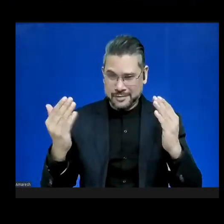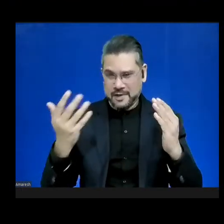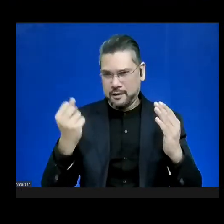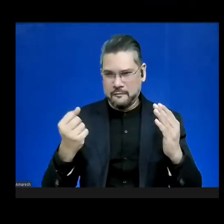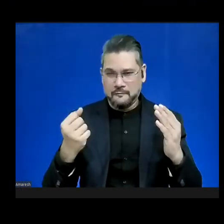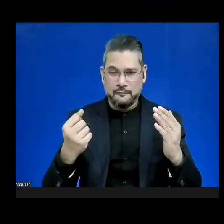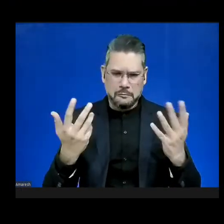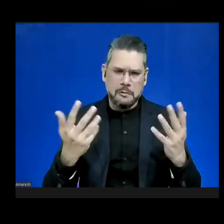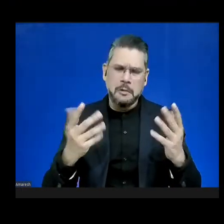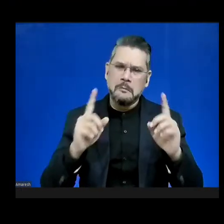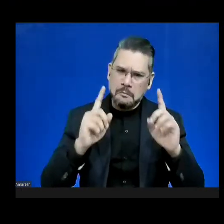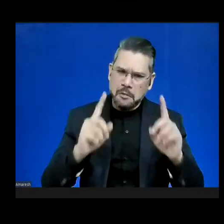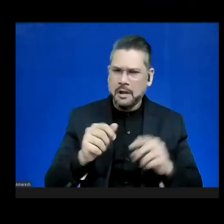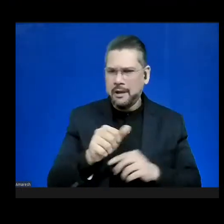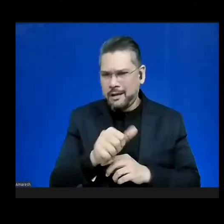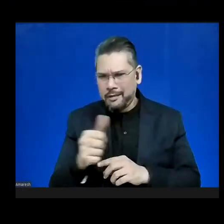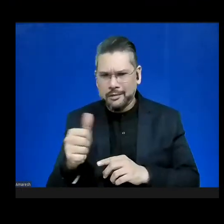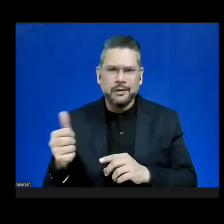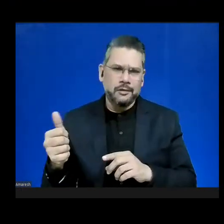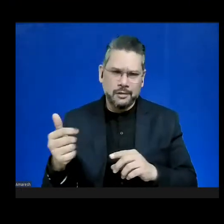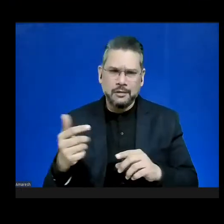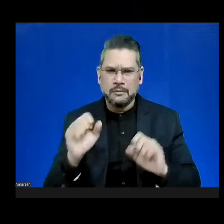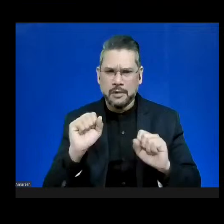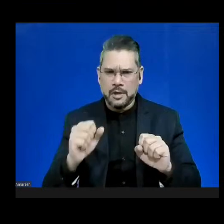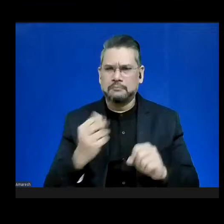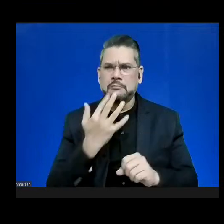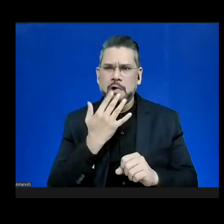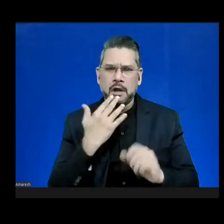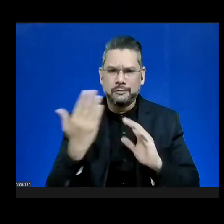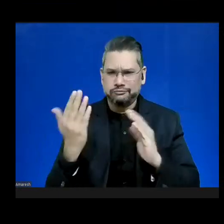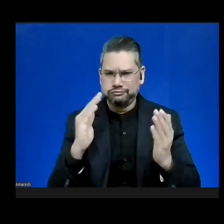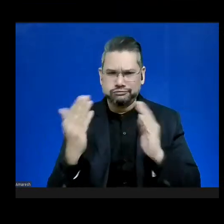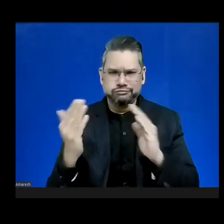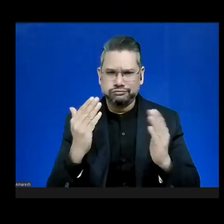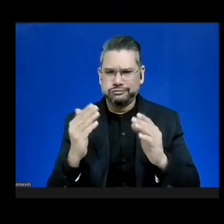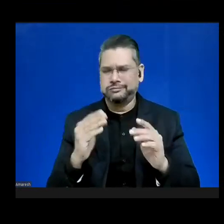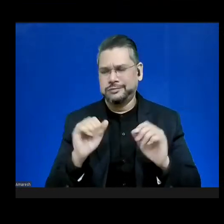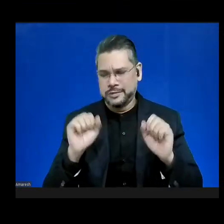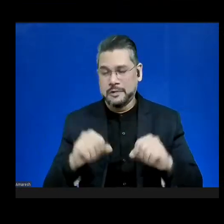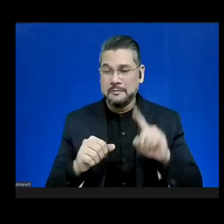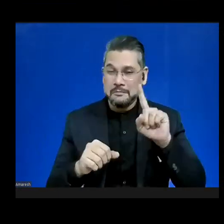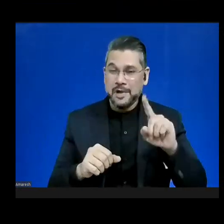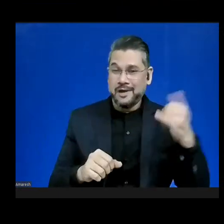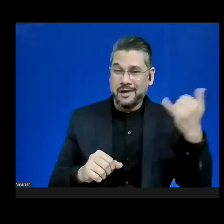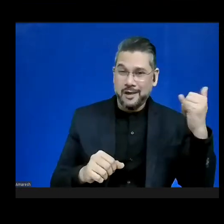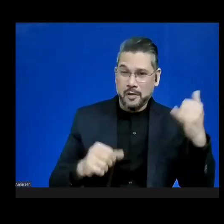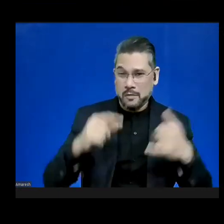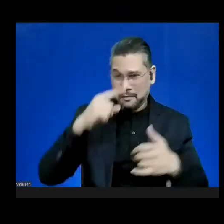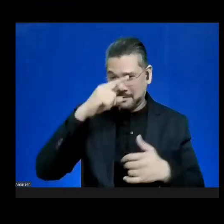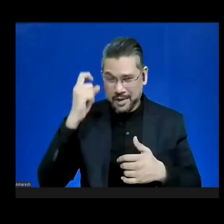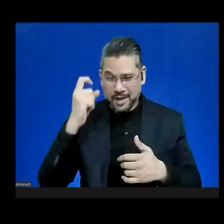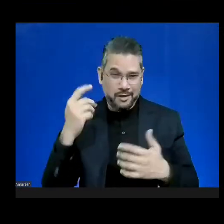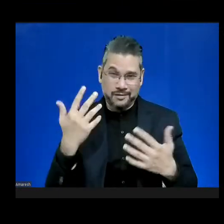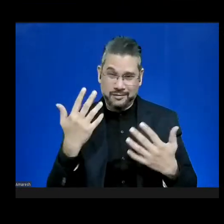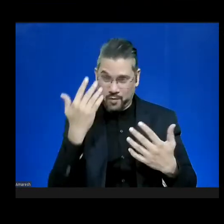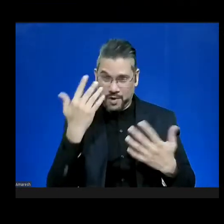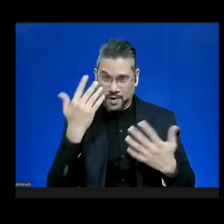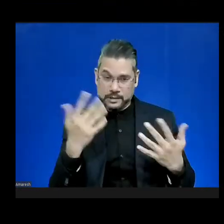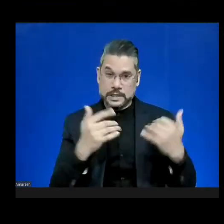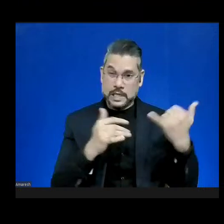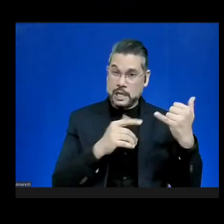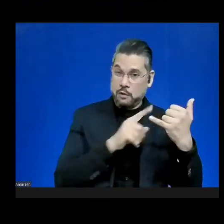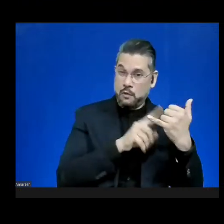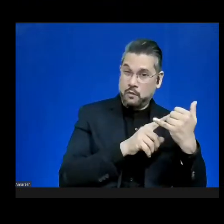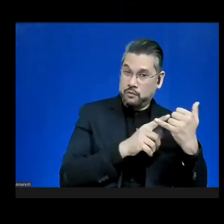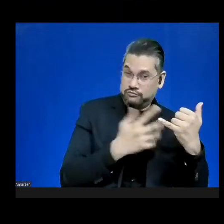combinations also that give you a very good contrast ratio. But yellow and black was chosen, or I would say yellow was chosen for the